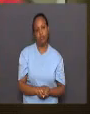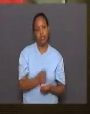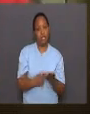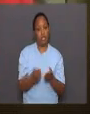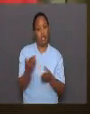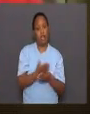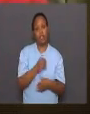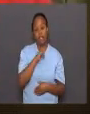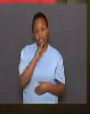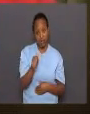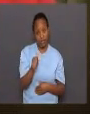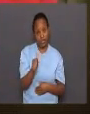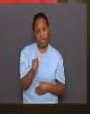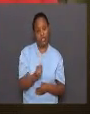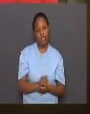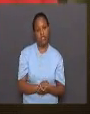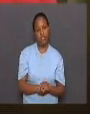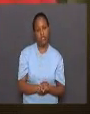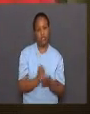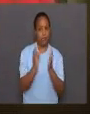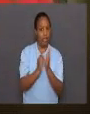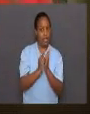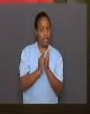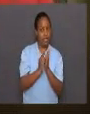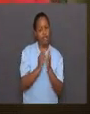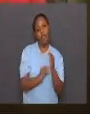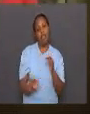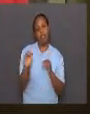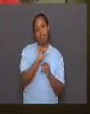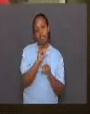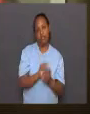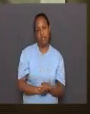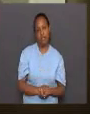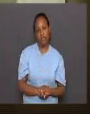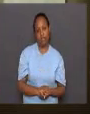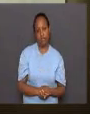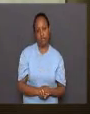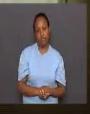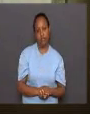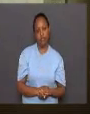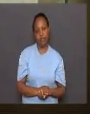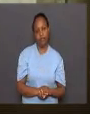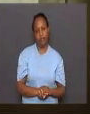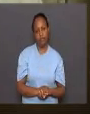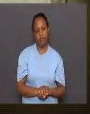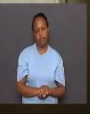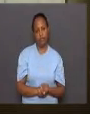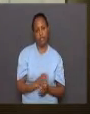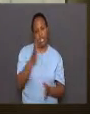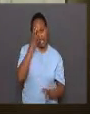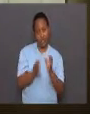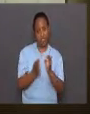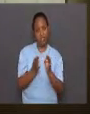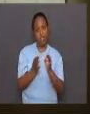The justice system suffers as well. Within rule of law,